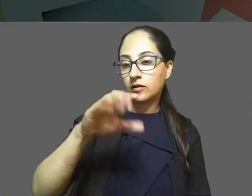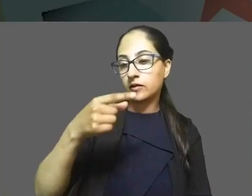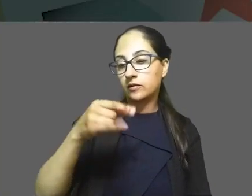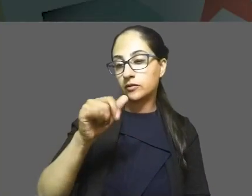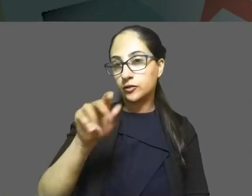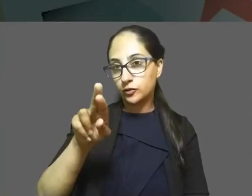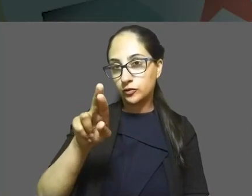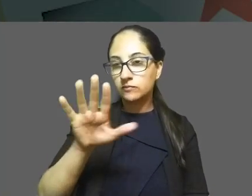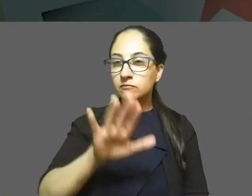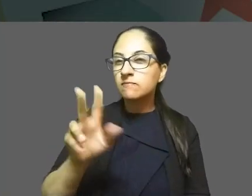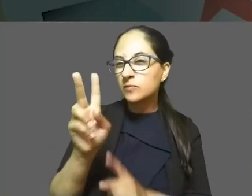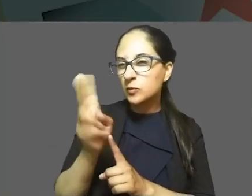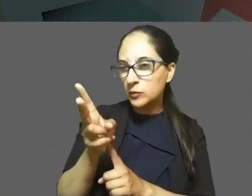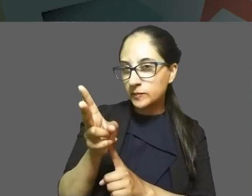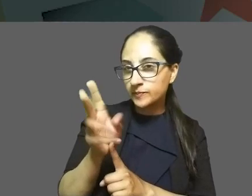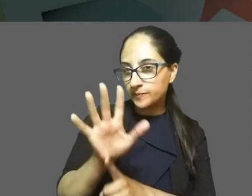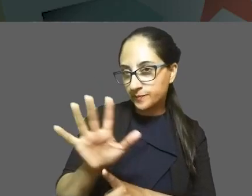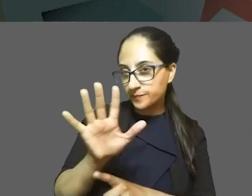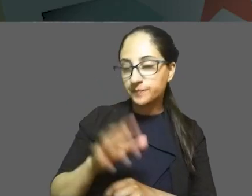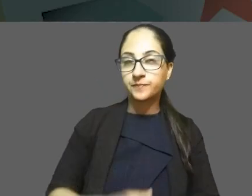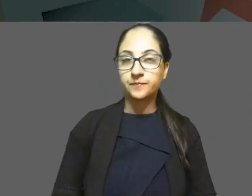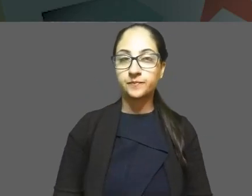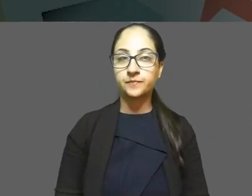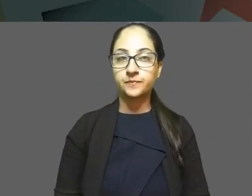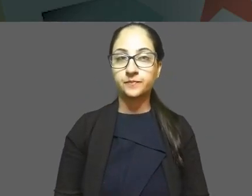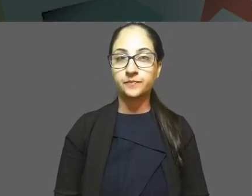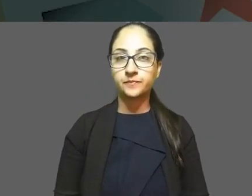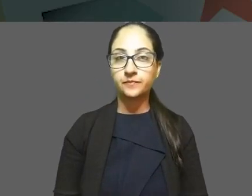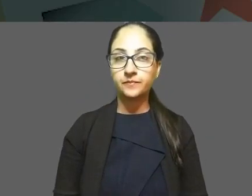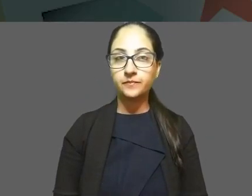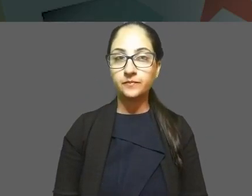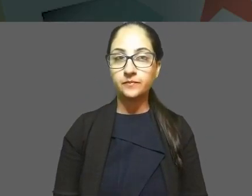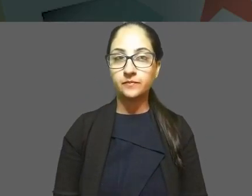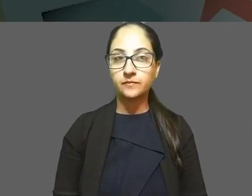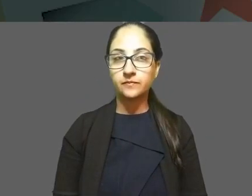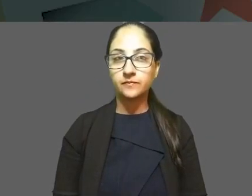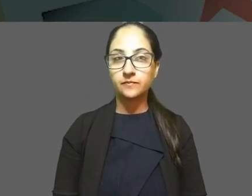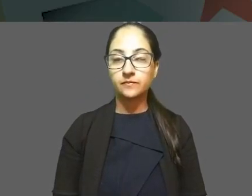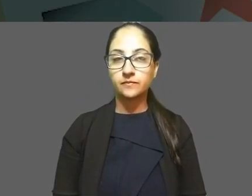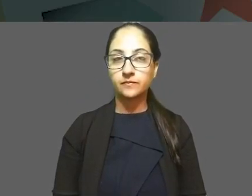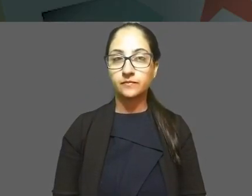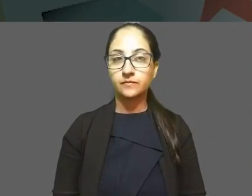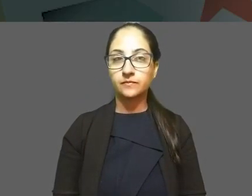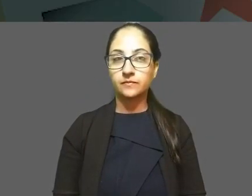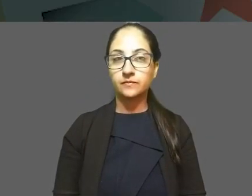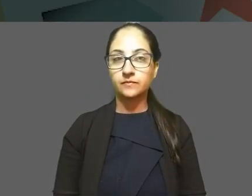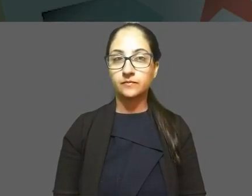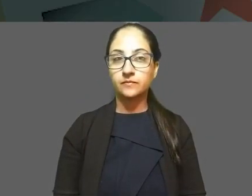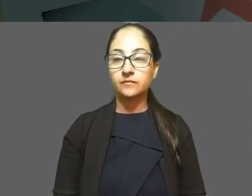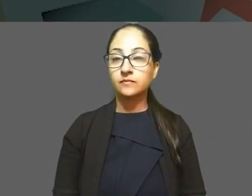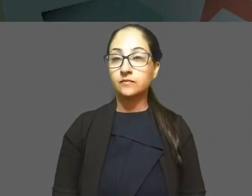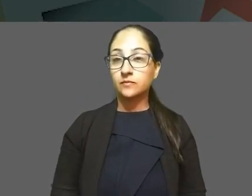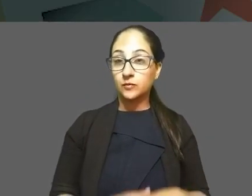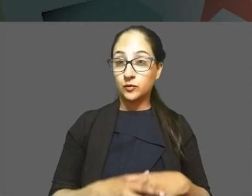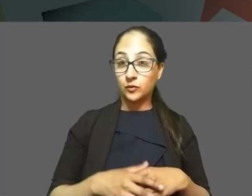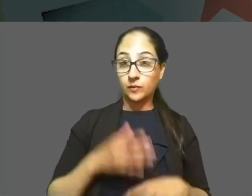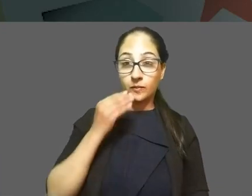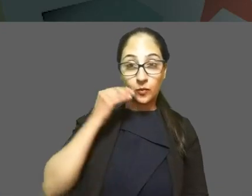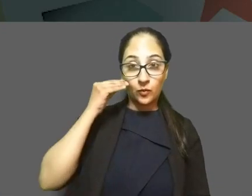my house, we use garlic ginger paste that is pre-made. Nice. So does that change the cooking time at